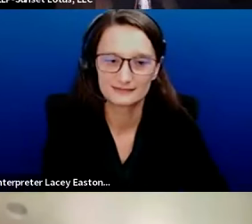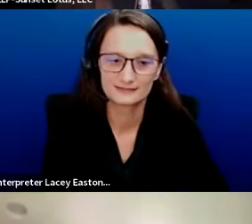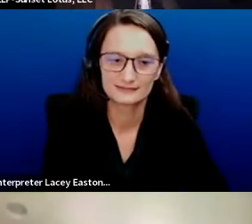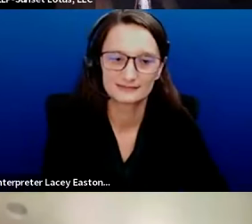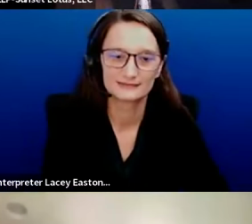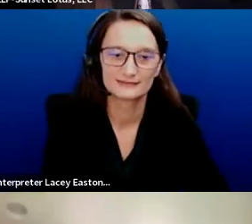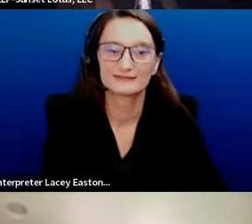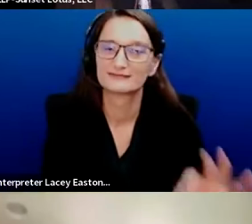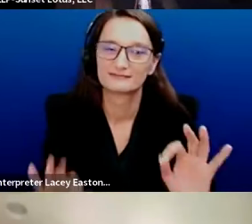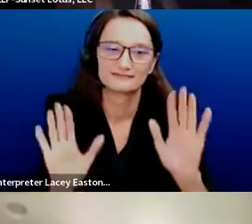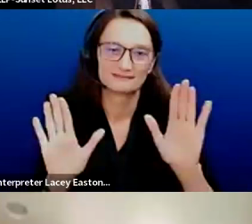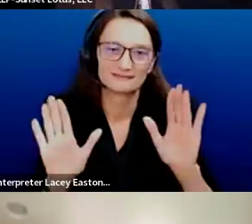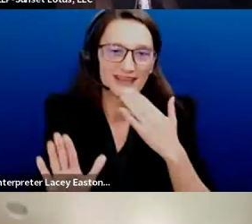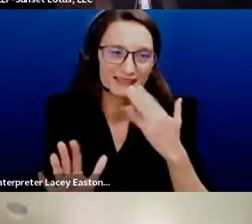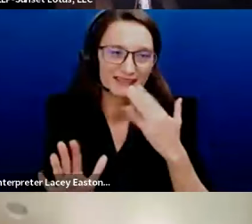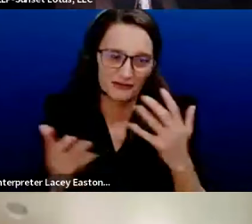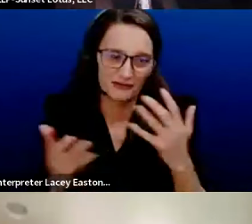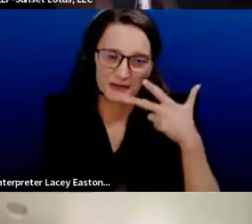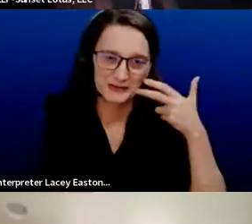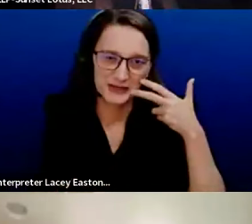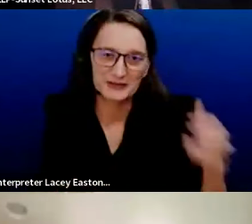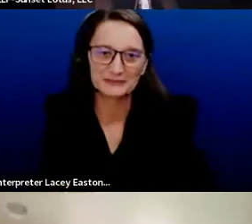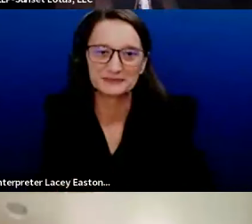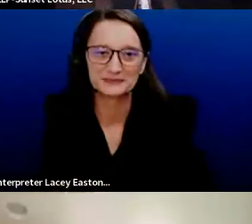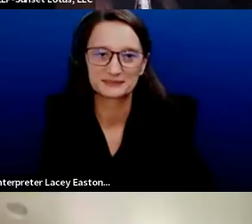Excellent. Thank you very much, Michael.